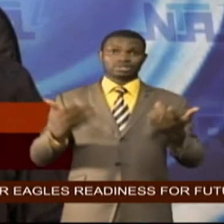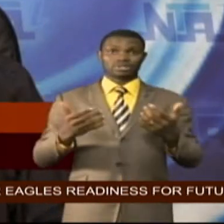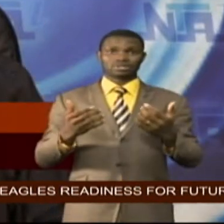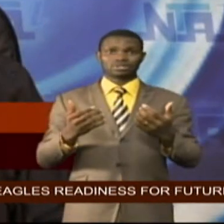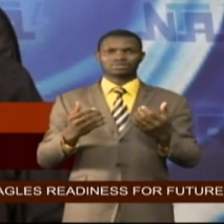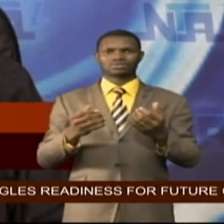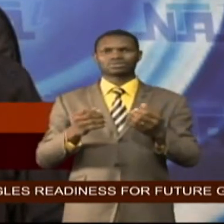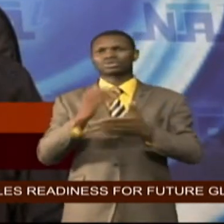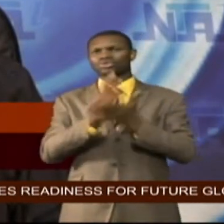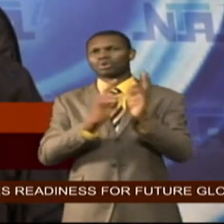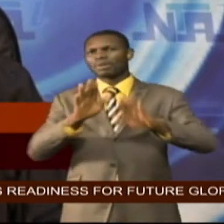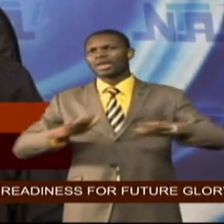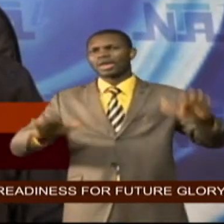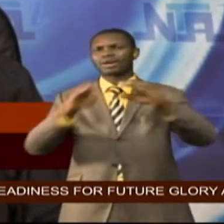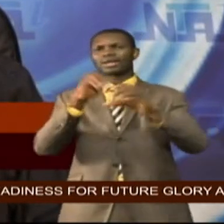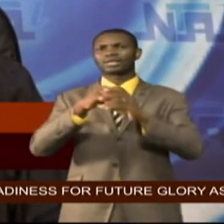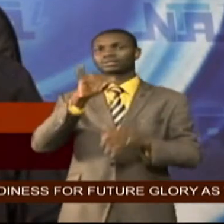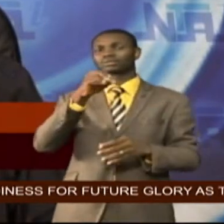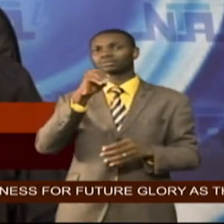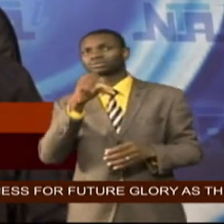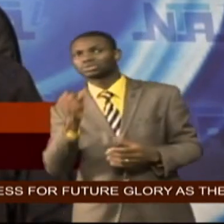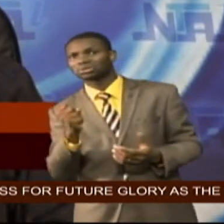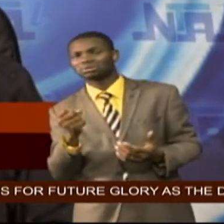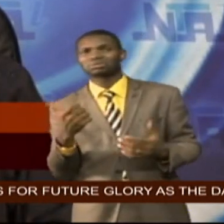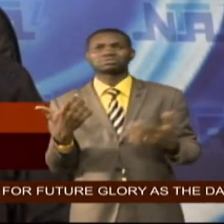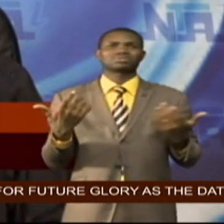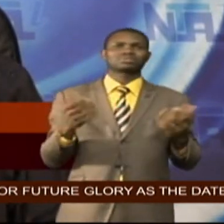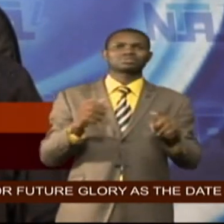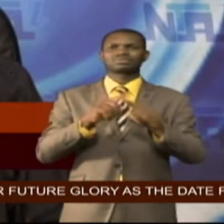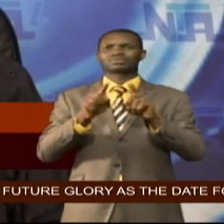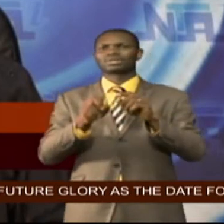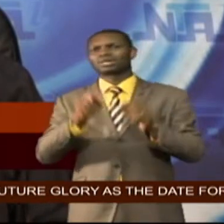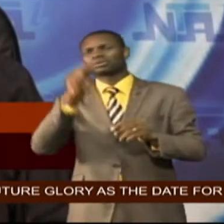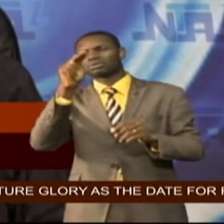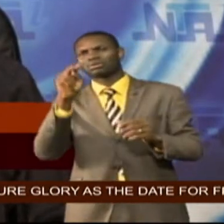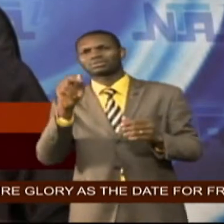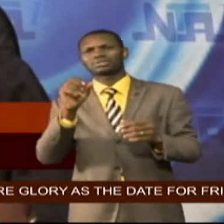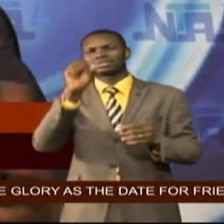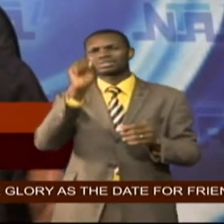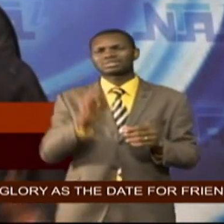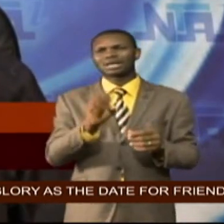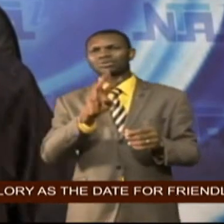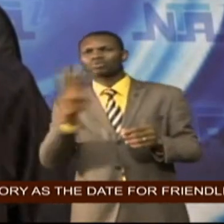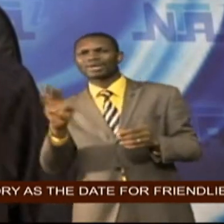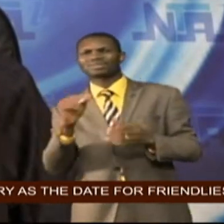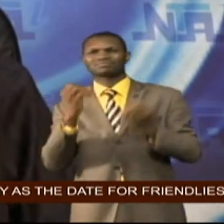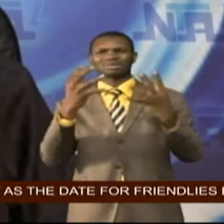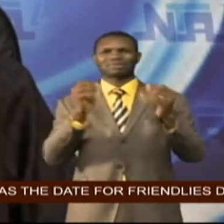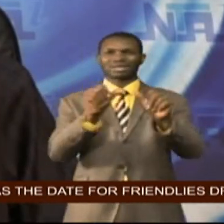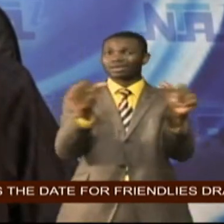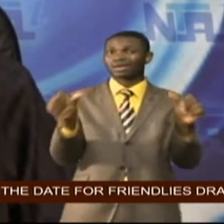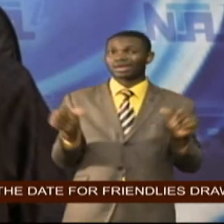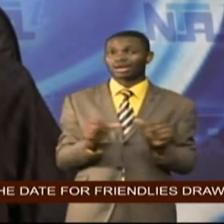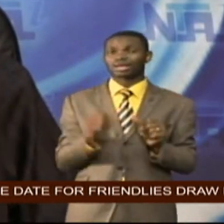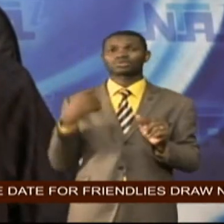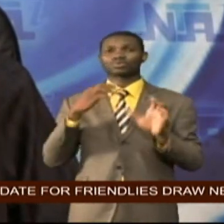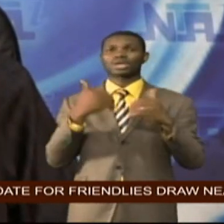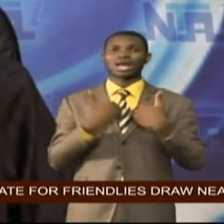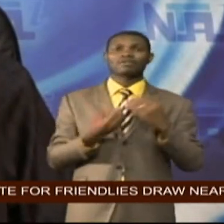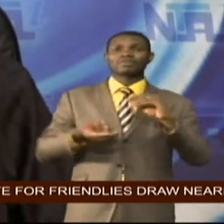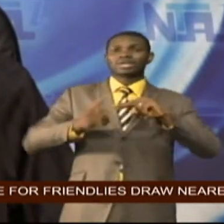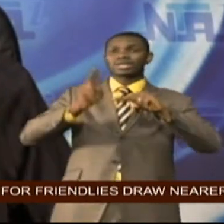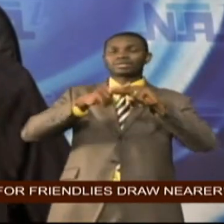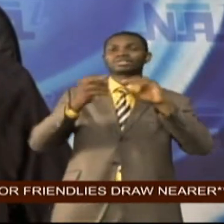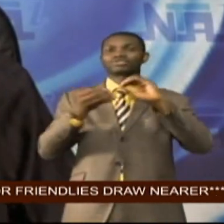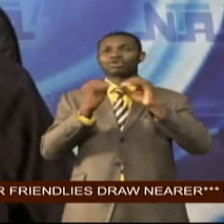Zamko in Plateau states, Shaki in the north and the southwest, etc. So many areas like that, have increased cases